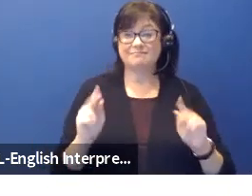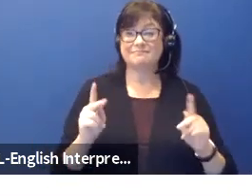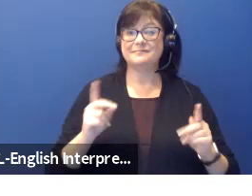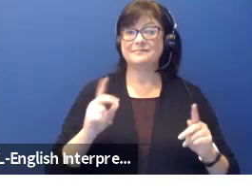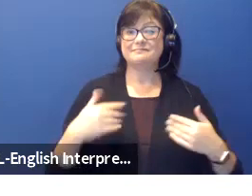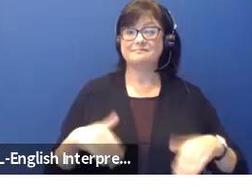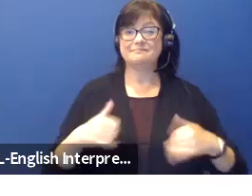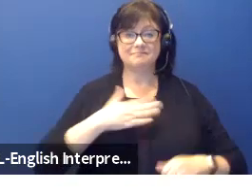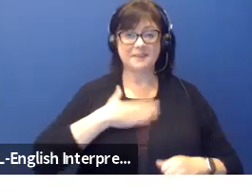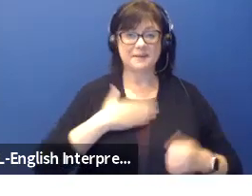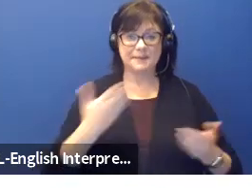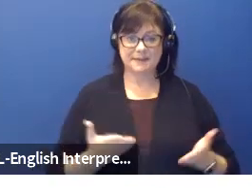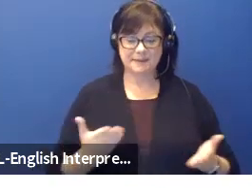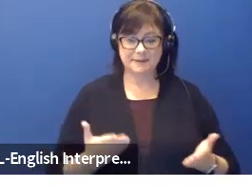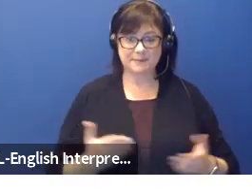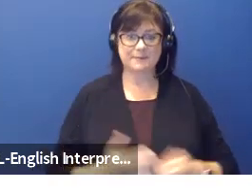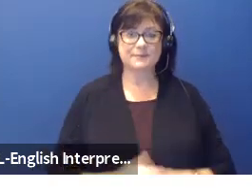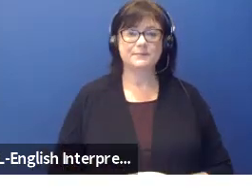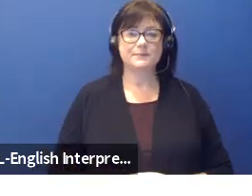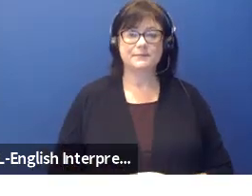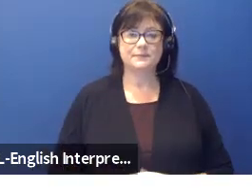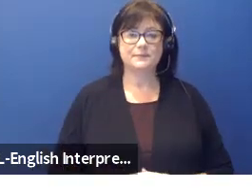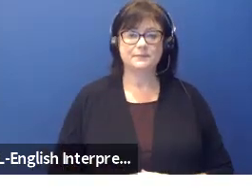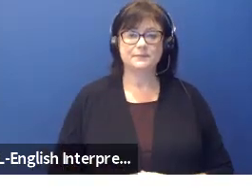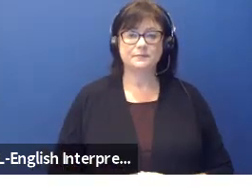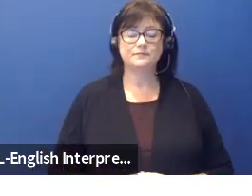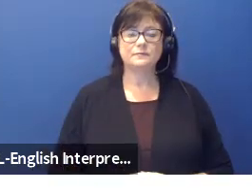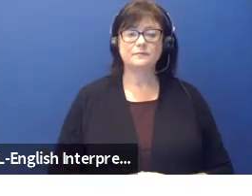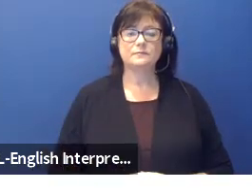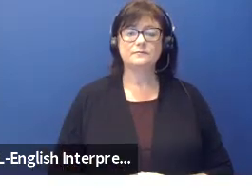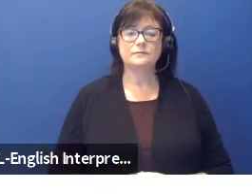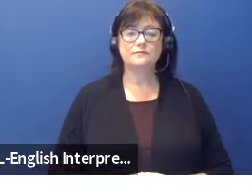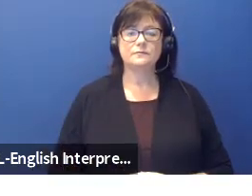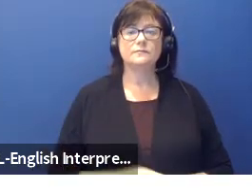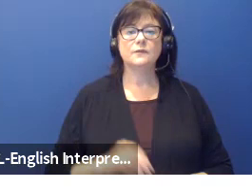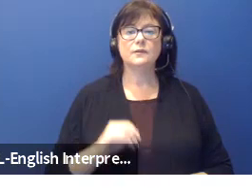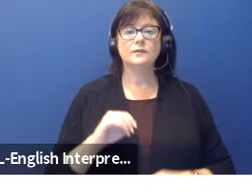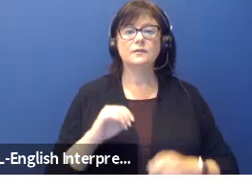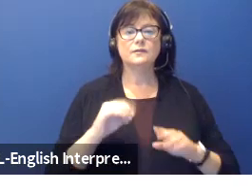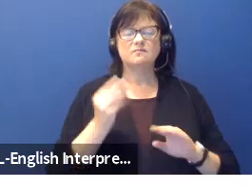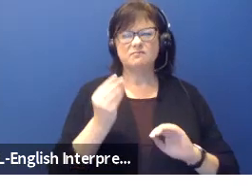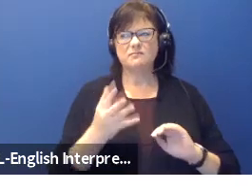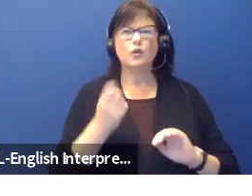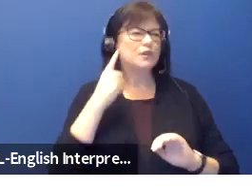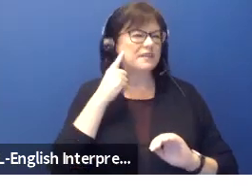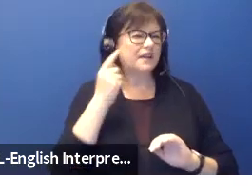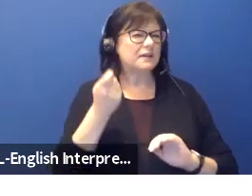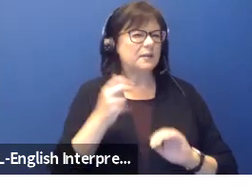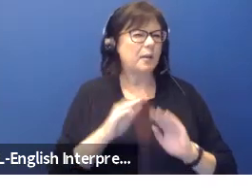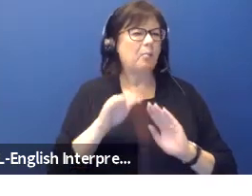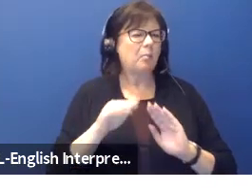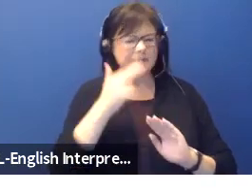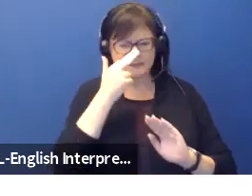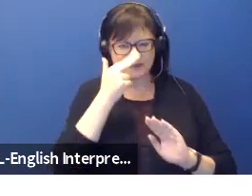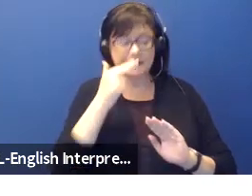I want to just preface the actual content by saying just a few things about the kind of the nature